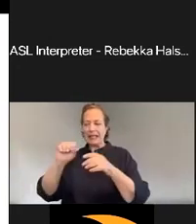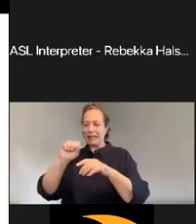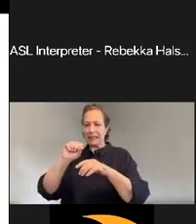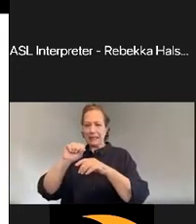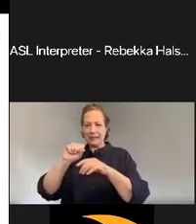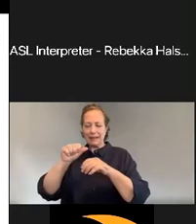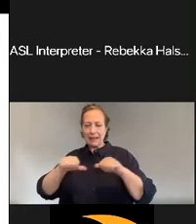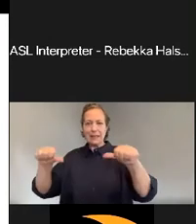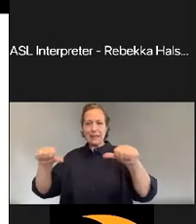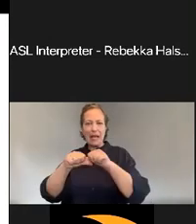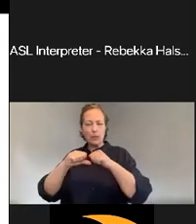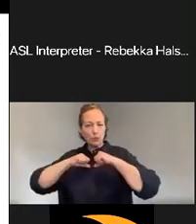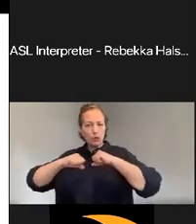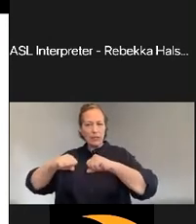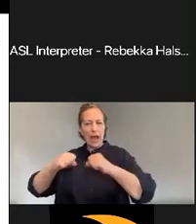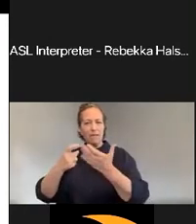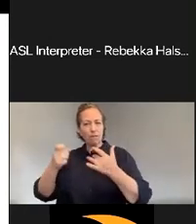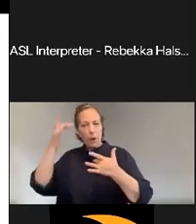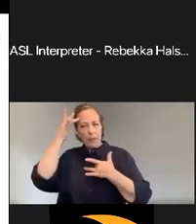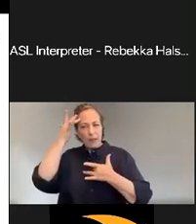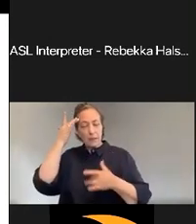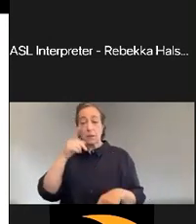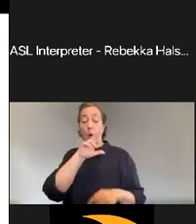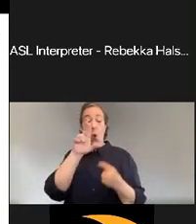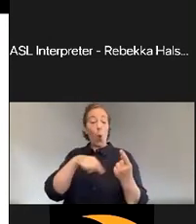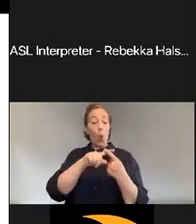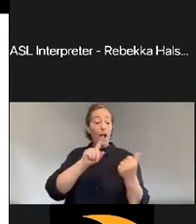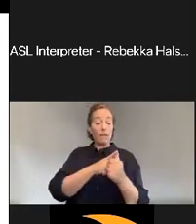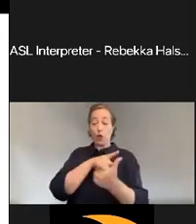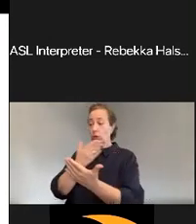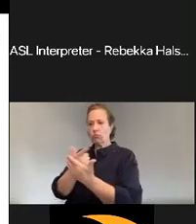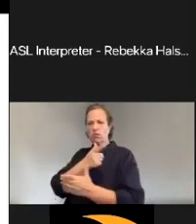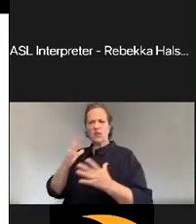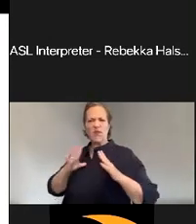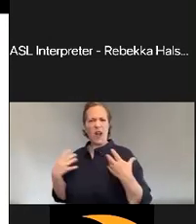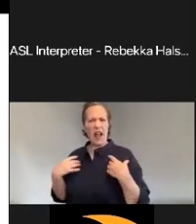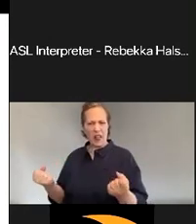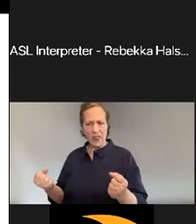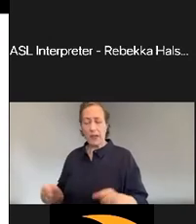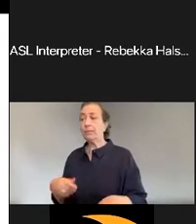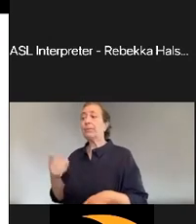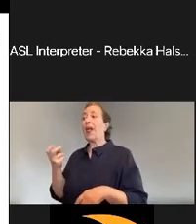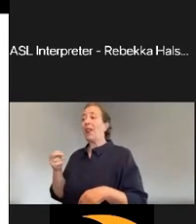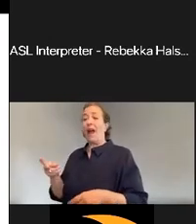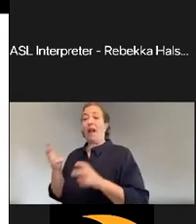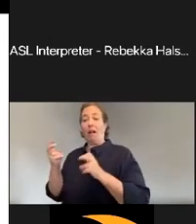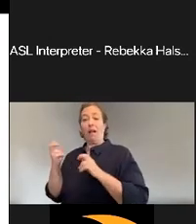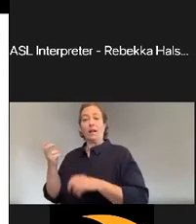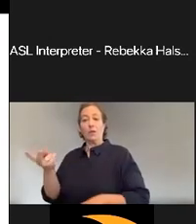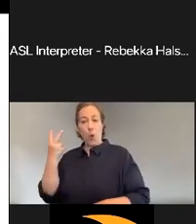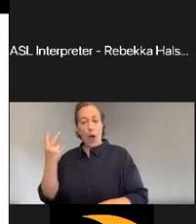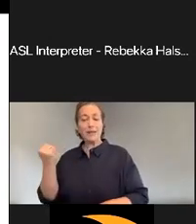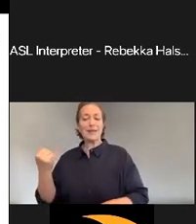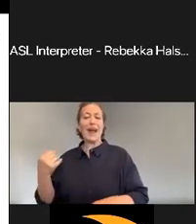the US, he did not have any chronic health conditions. Since having COVID-19 twice, he has been experiencing symptoms of